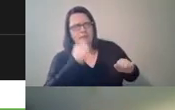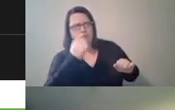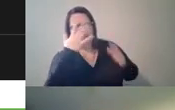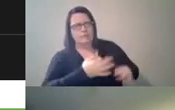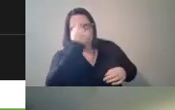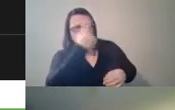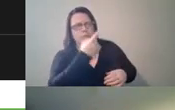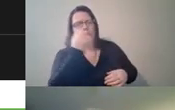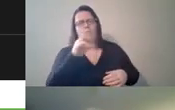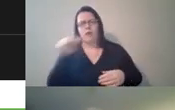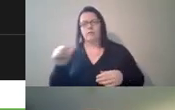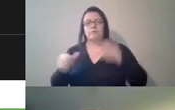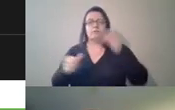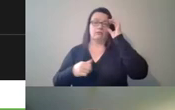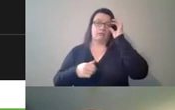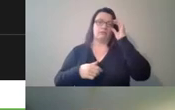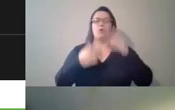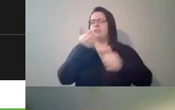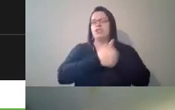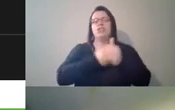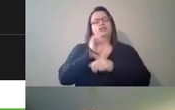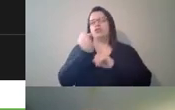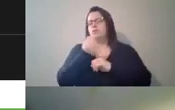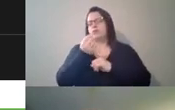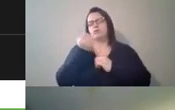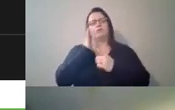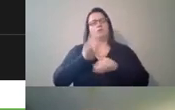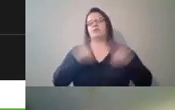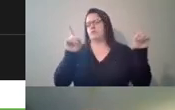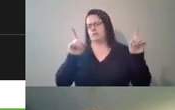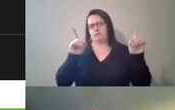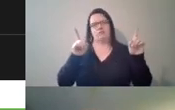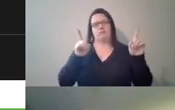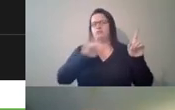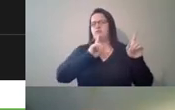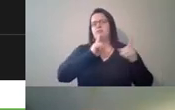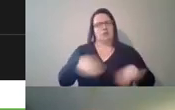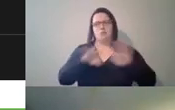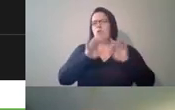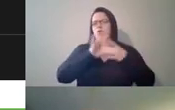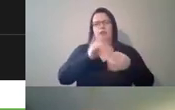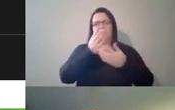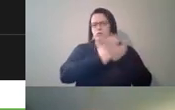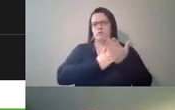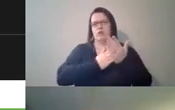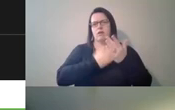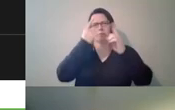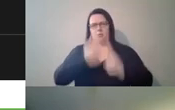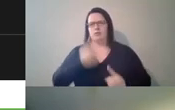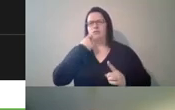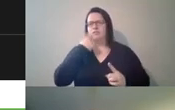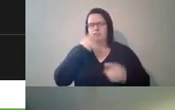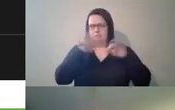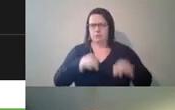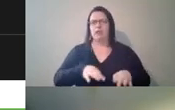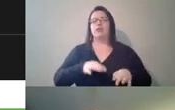and the context is extremely important, I would say, about some of these factors. And one, I guess, closing point on all of that